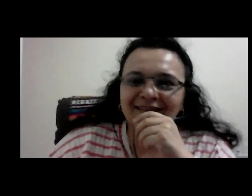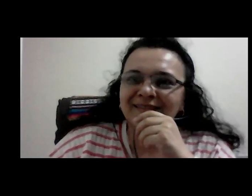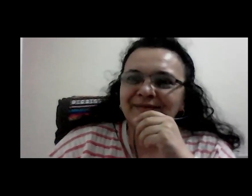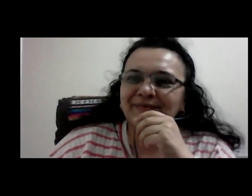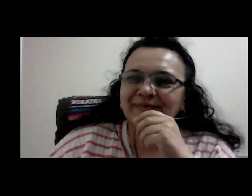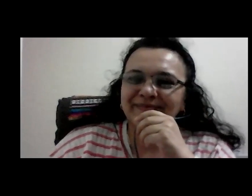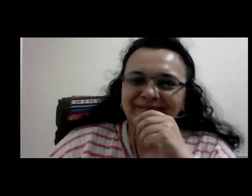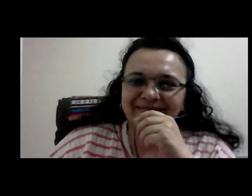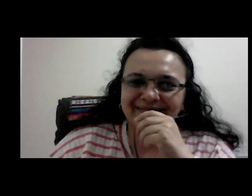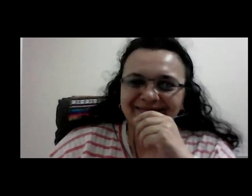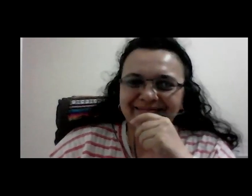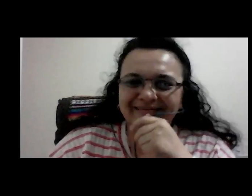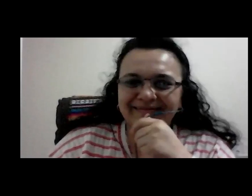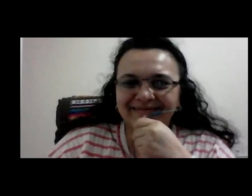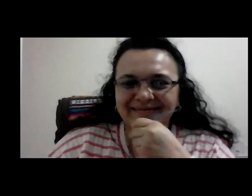class?